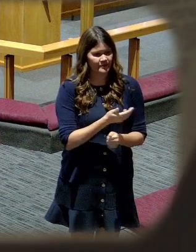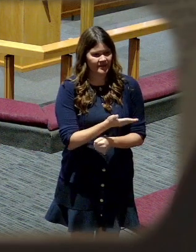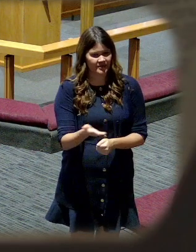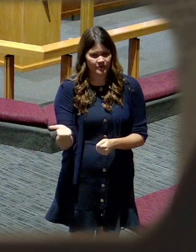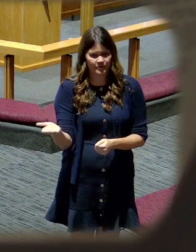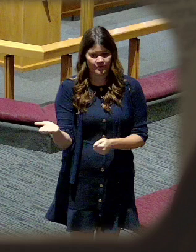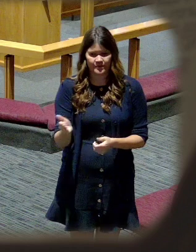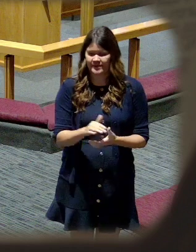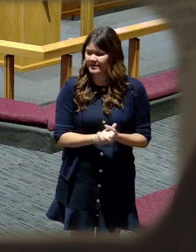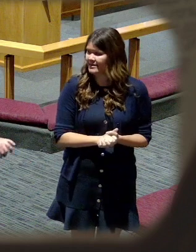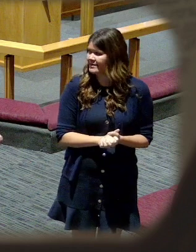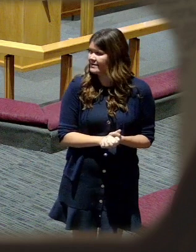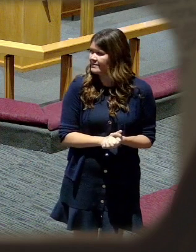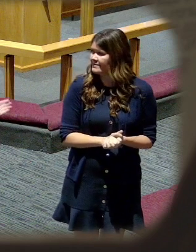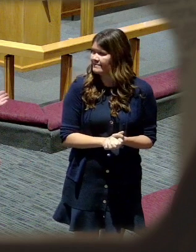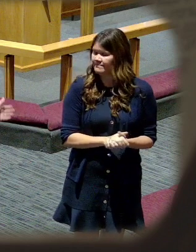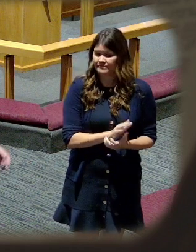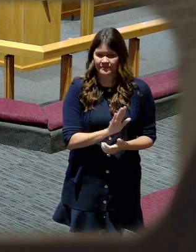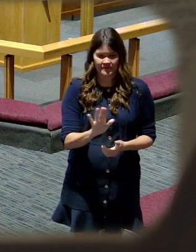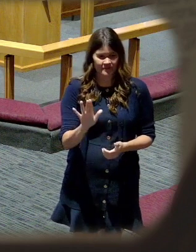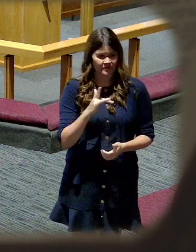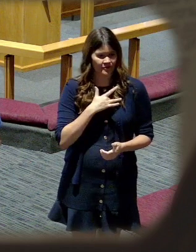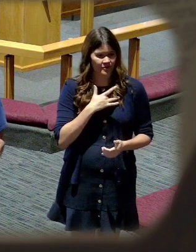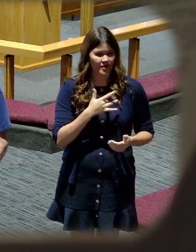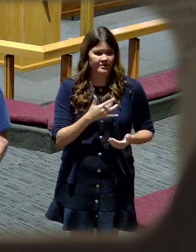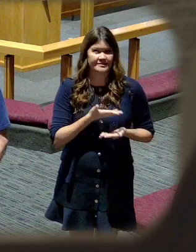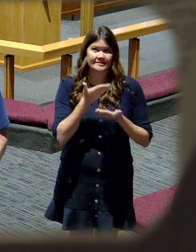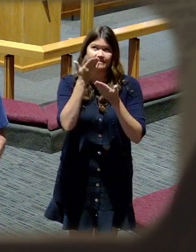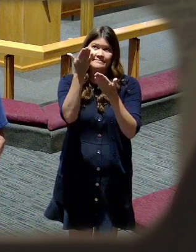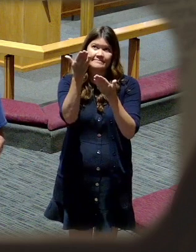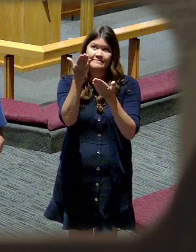And also with you. Lift up your hearts.